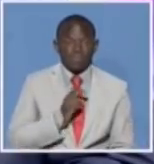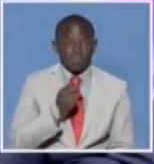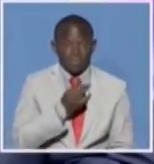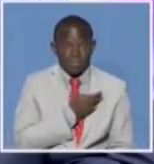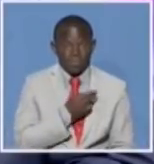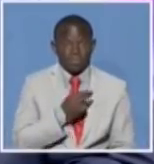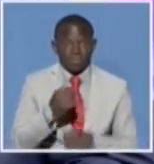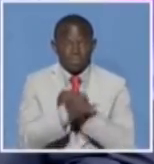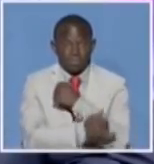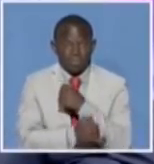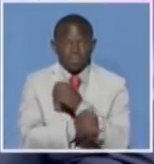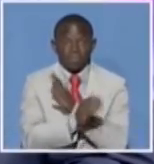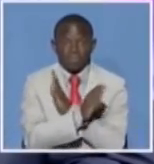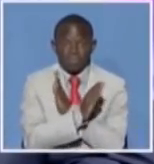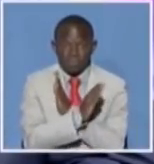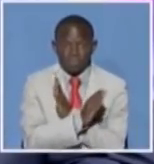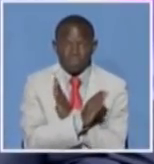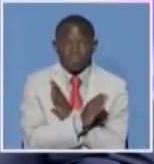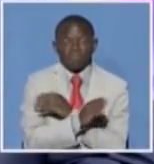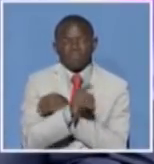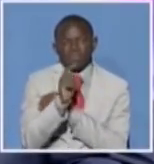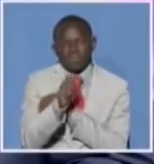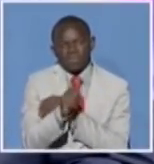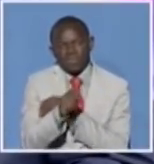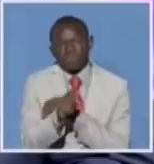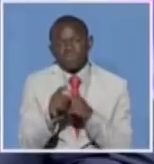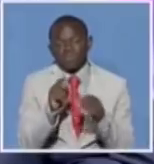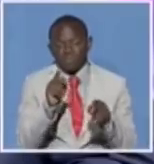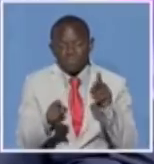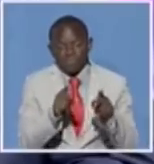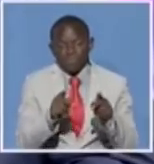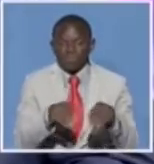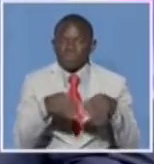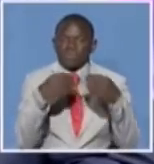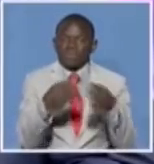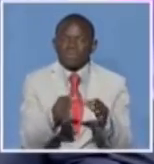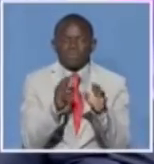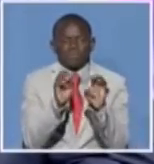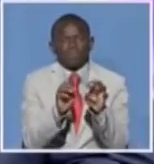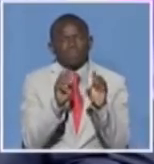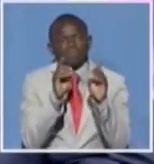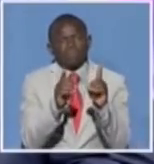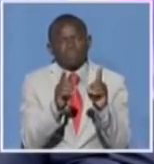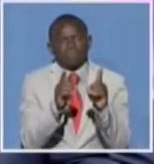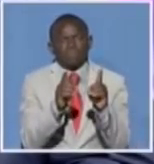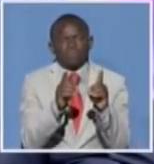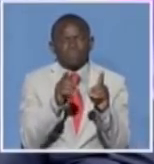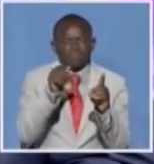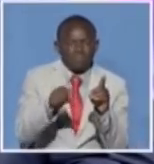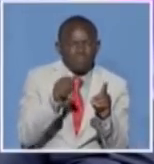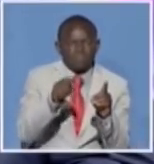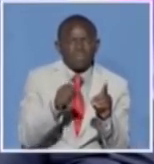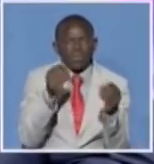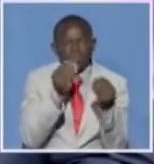continue to produce educated citizens. And therefore, we must strive to ensure that the system